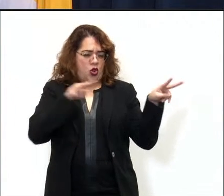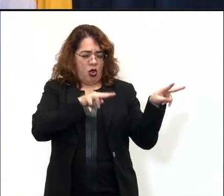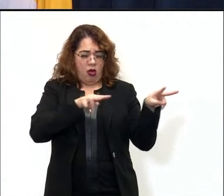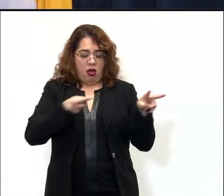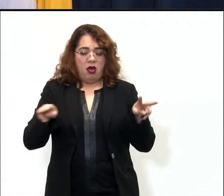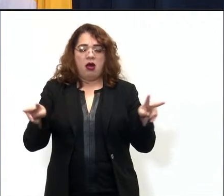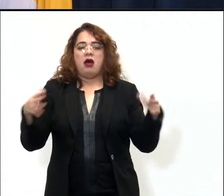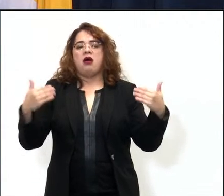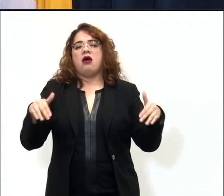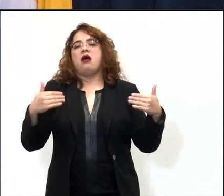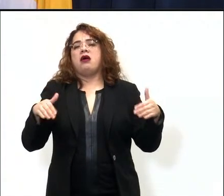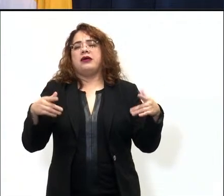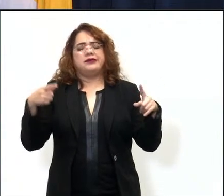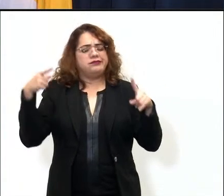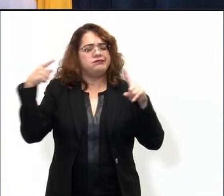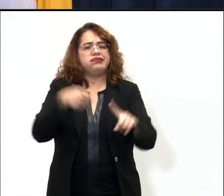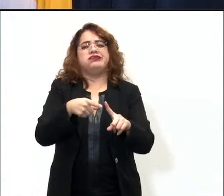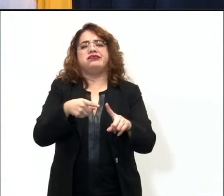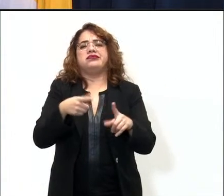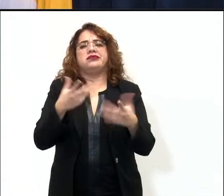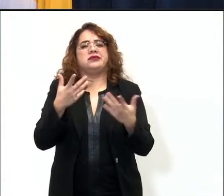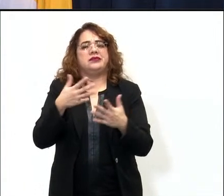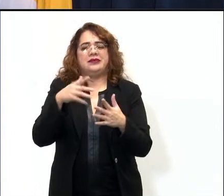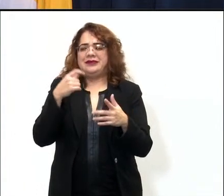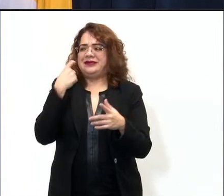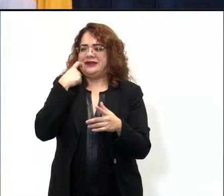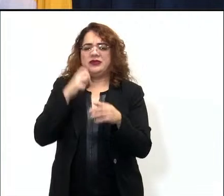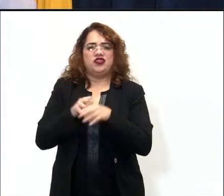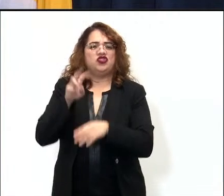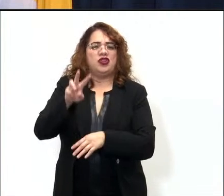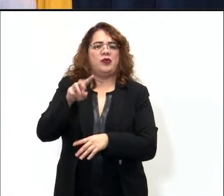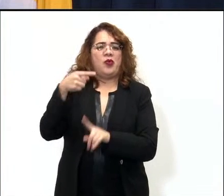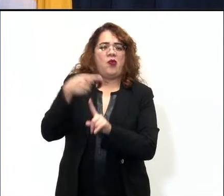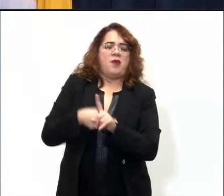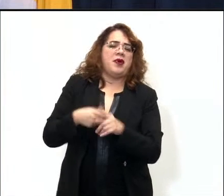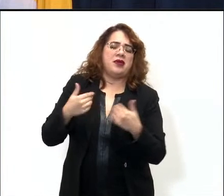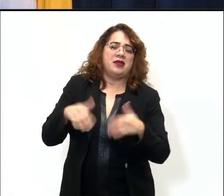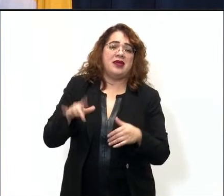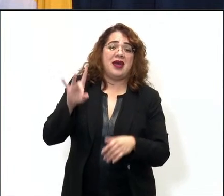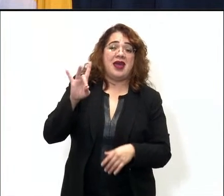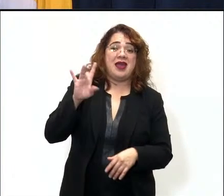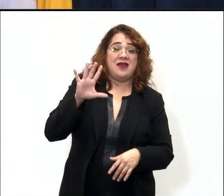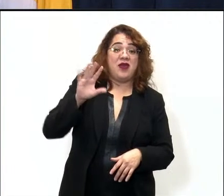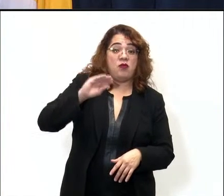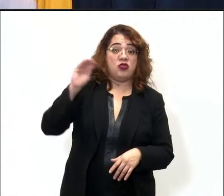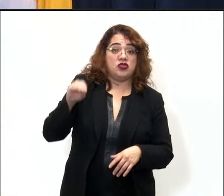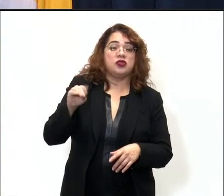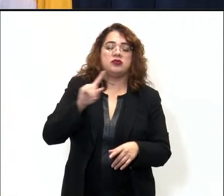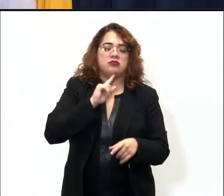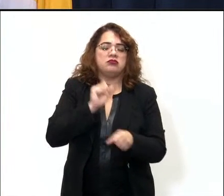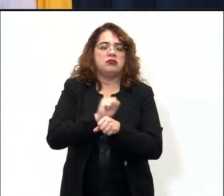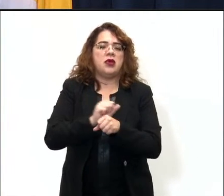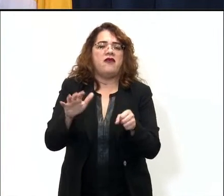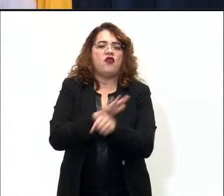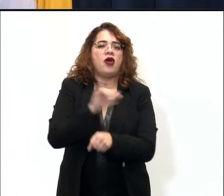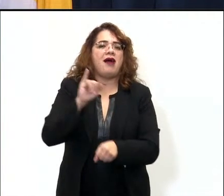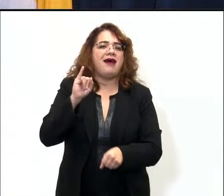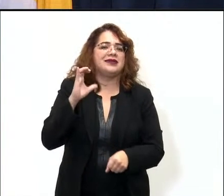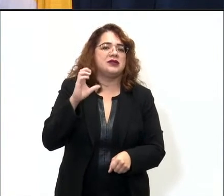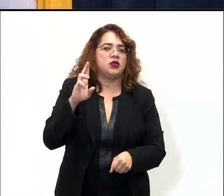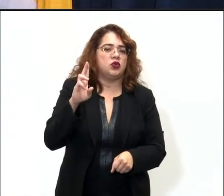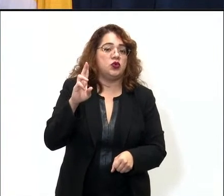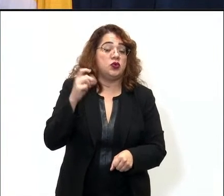The impacts on our hospitals has been incredibly difficult. You've been hearing about it. At this time, 85% of our ICU beds are filled. Of